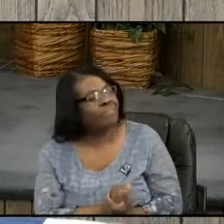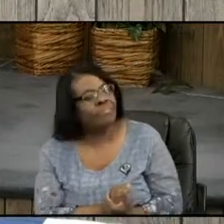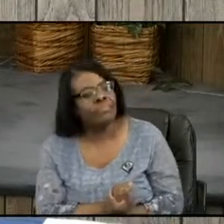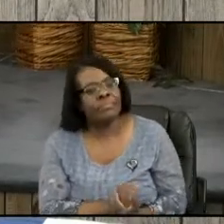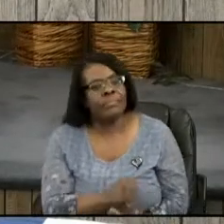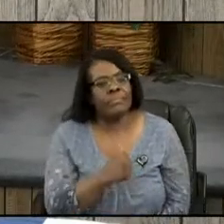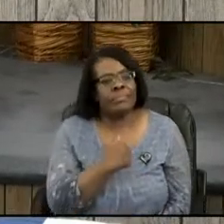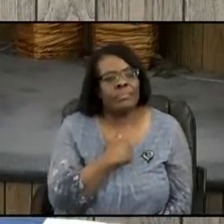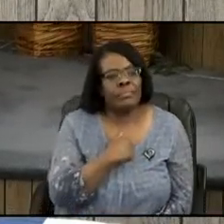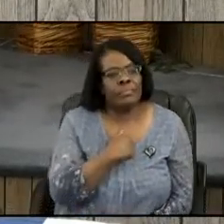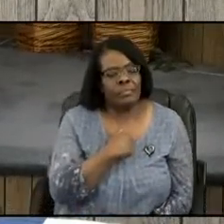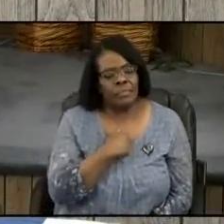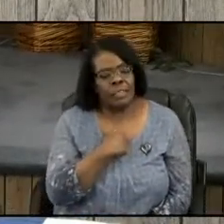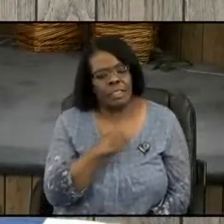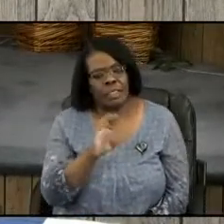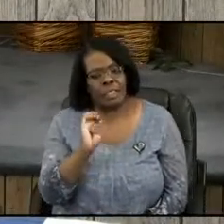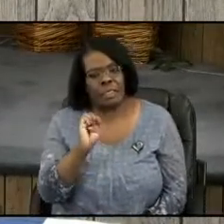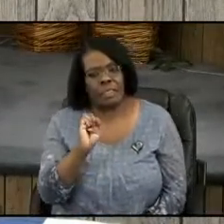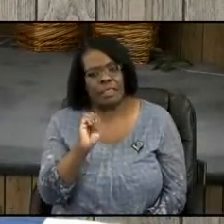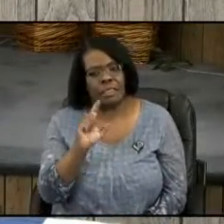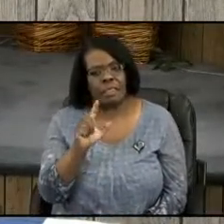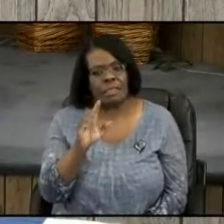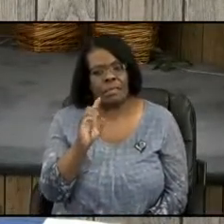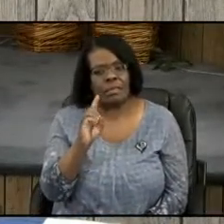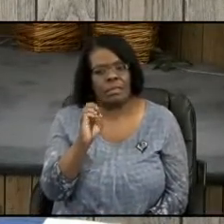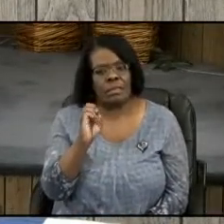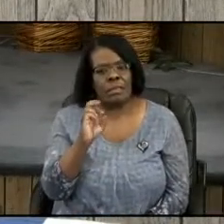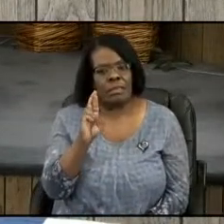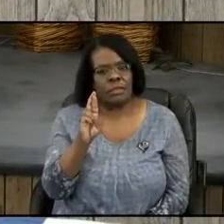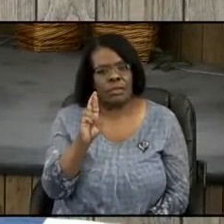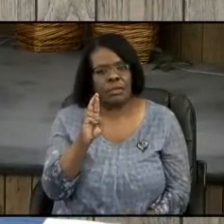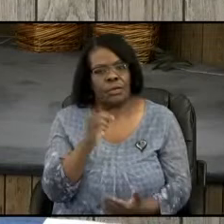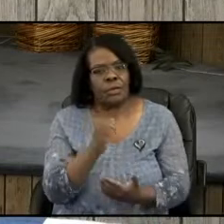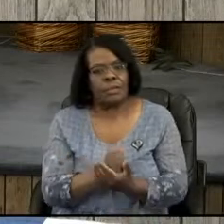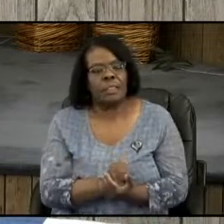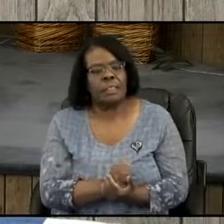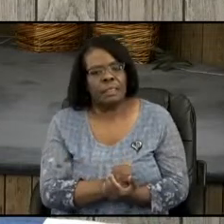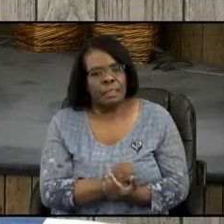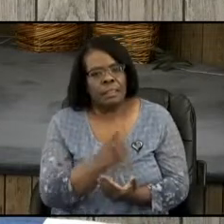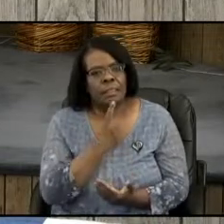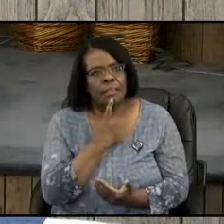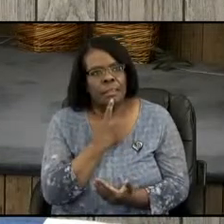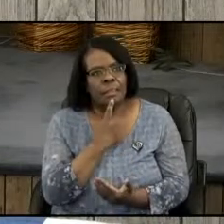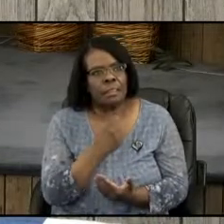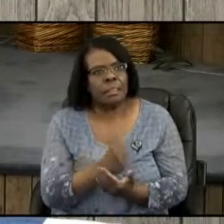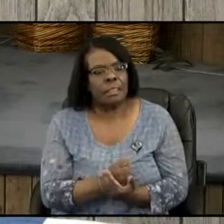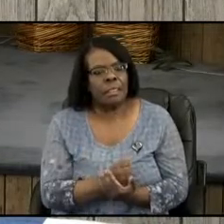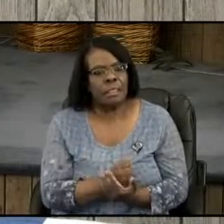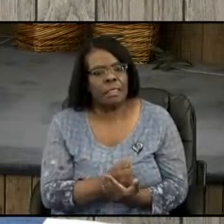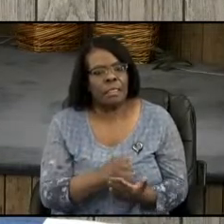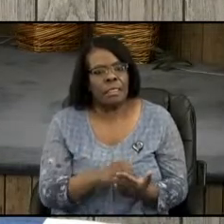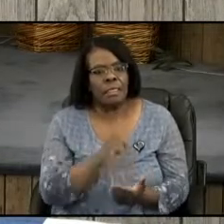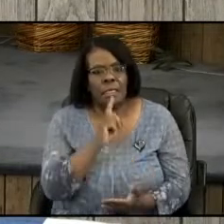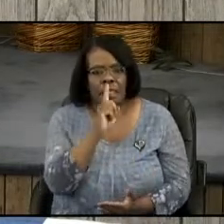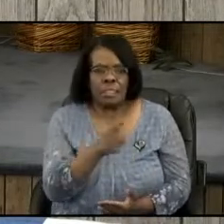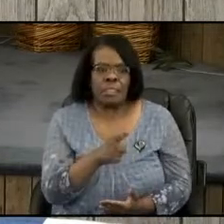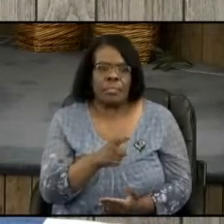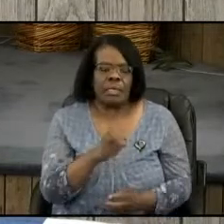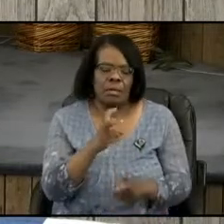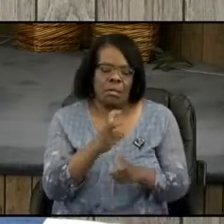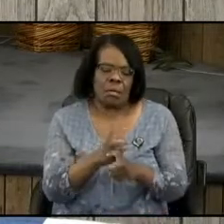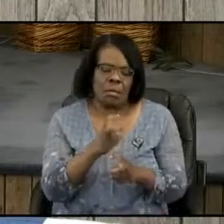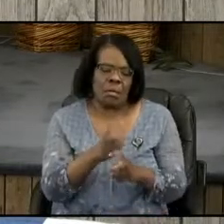I'm your head elder here this morning to welcome you. And I like to say, it's been a trying week for me,